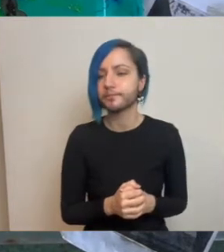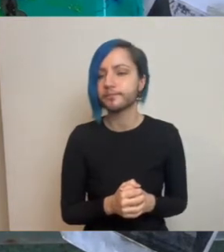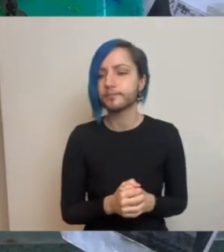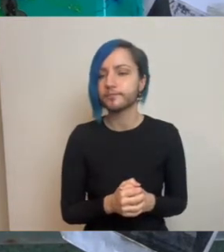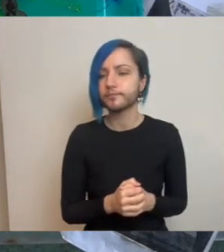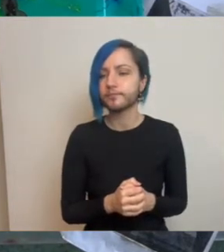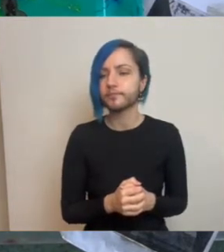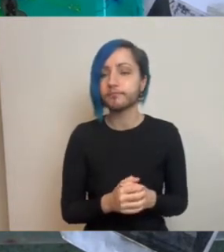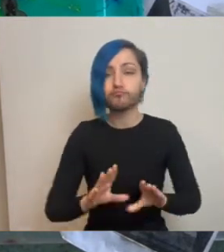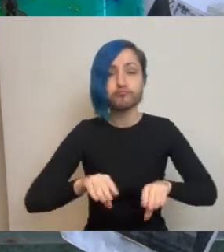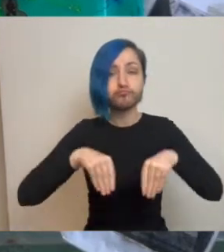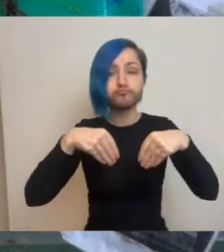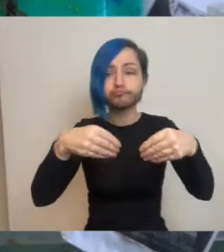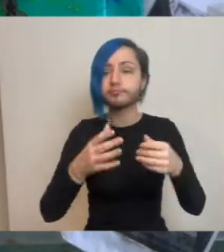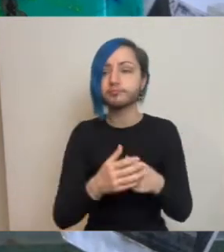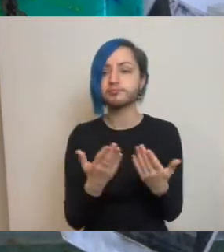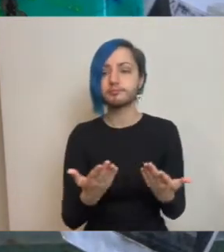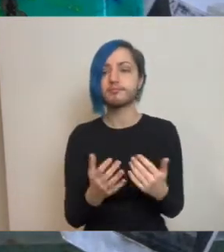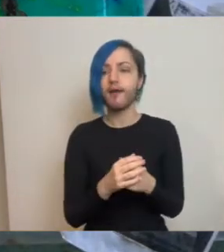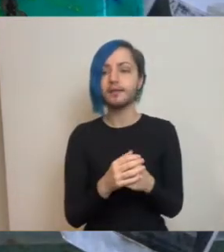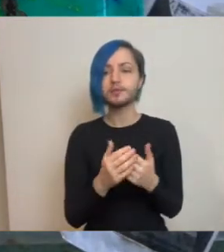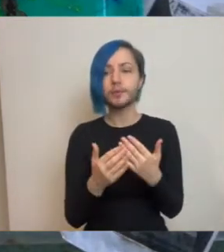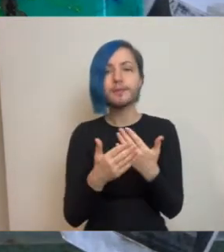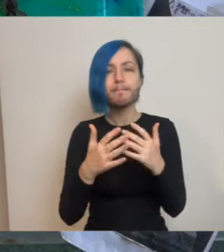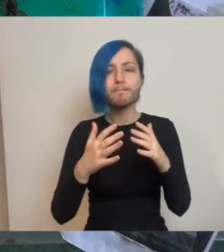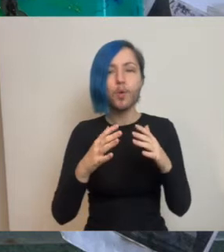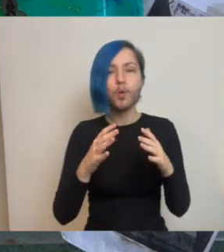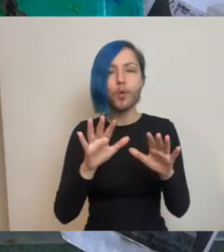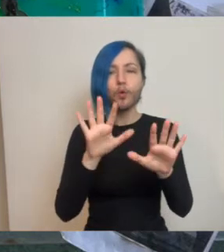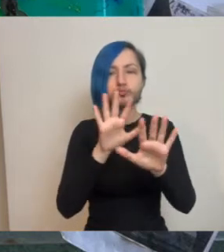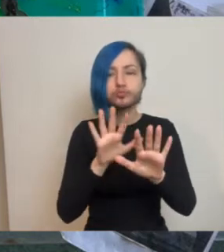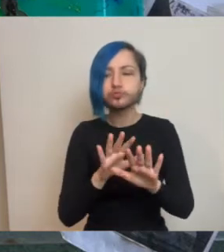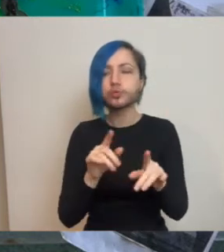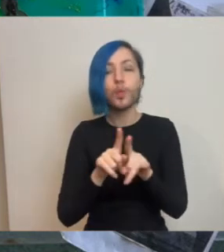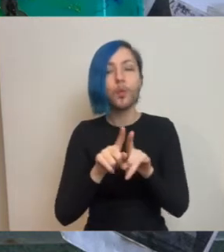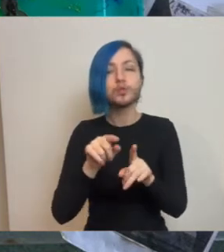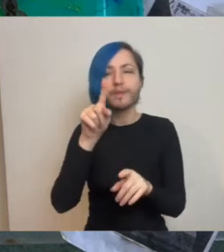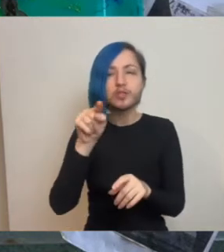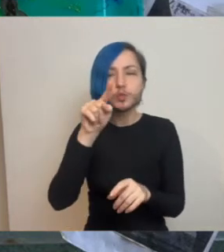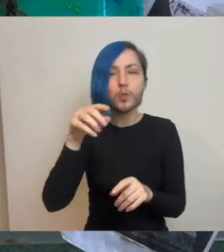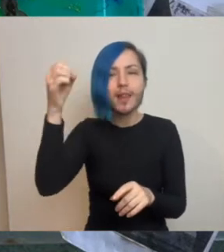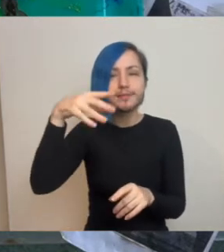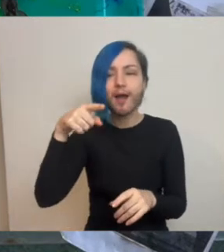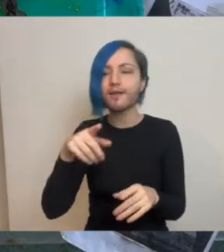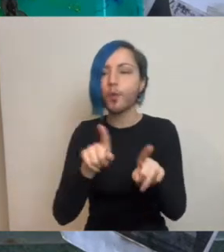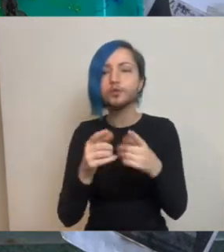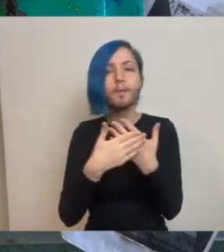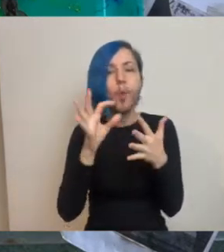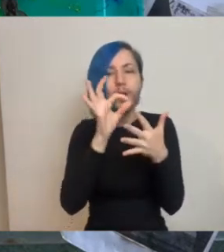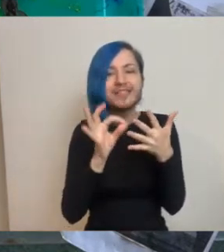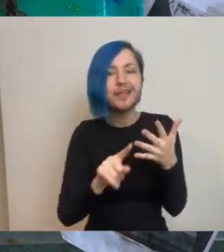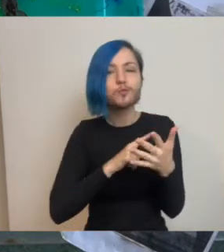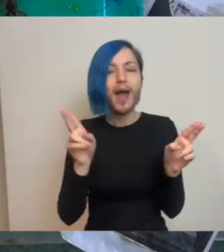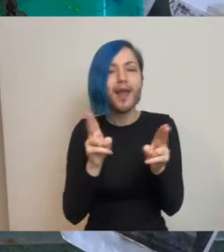and taking it up, it's a lot echoier, and we've got our little swirly sun in the corner, and it picks up a bit more details because there's less paint on